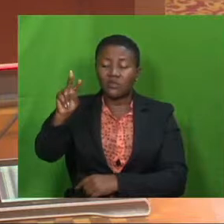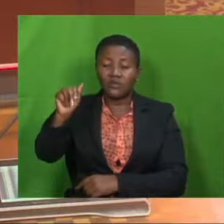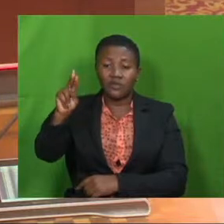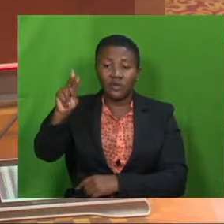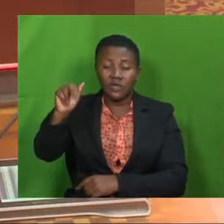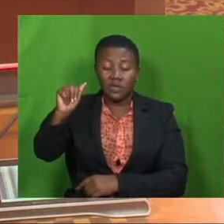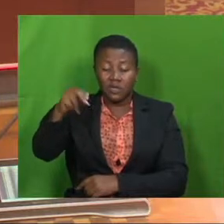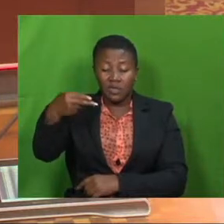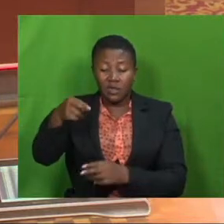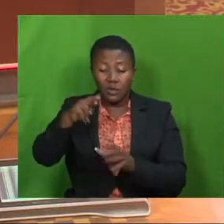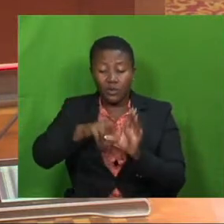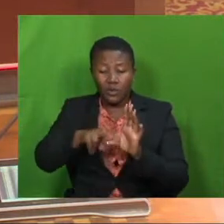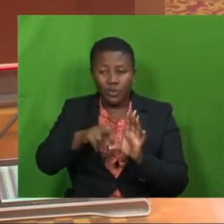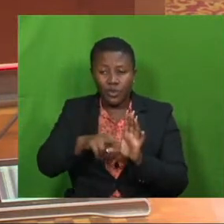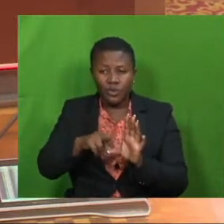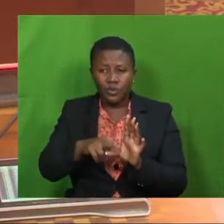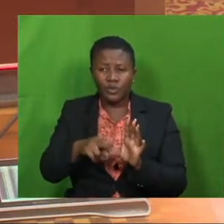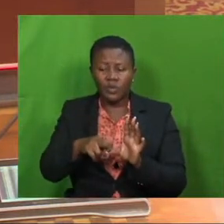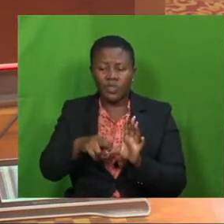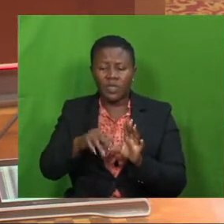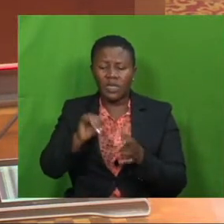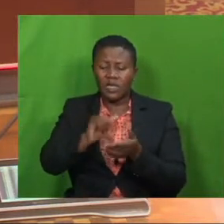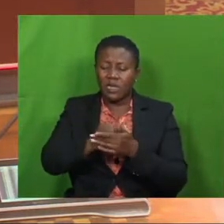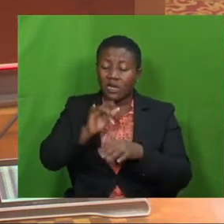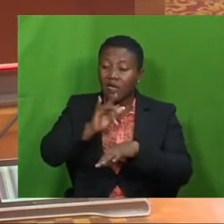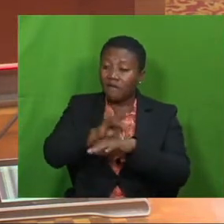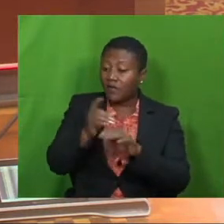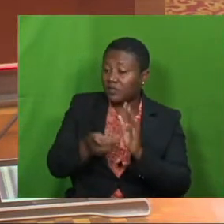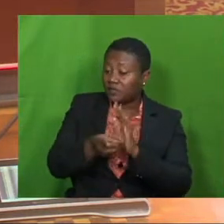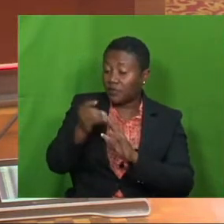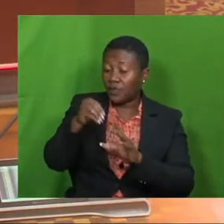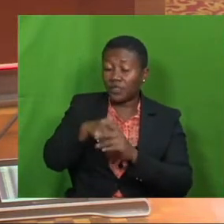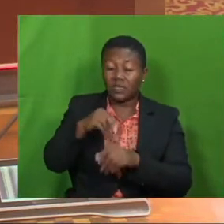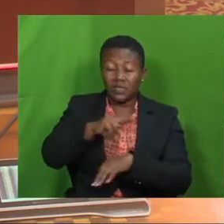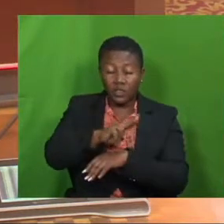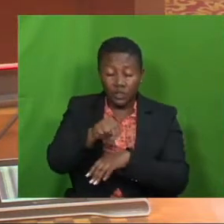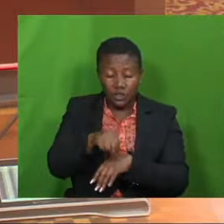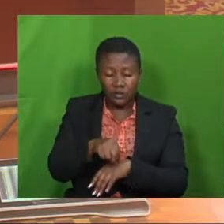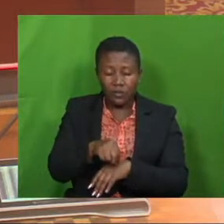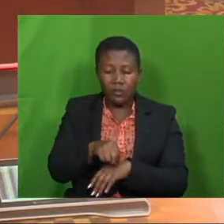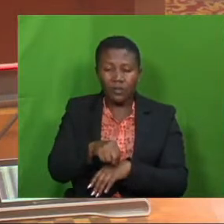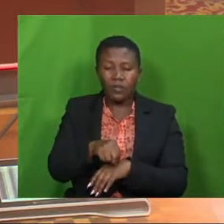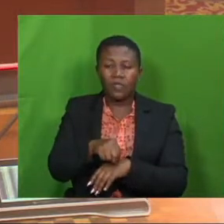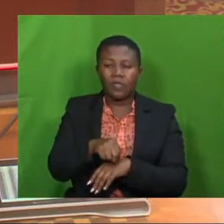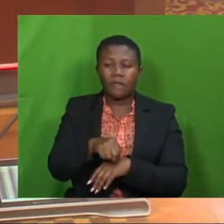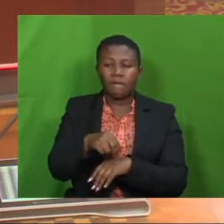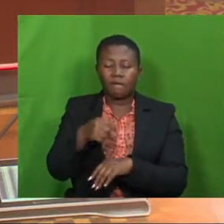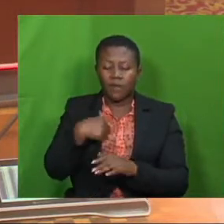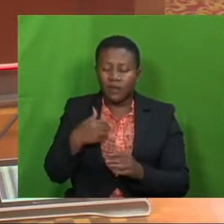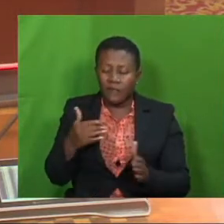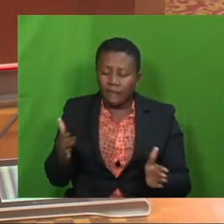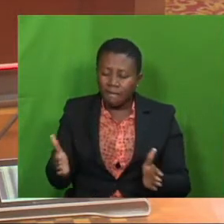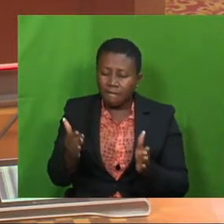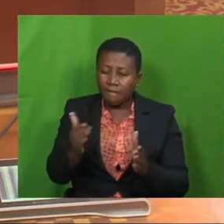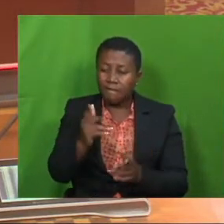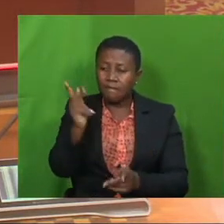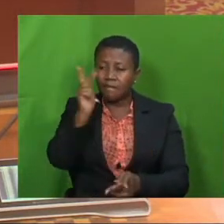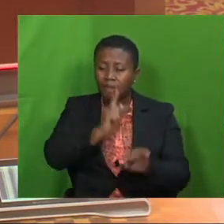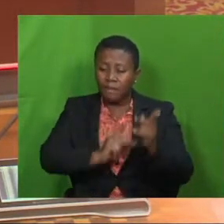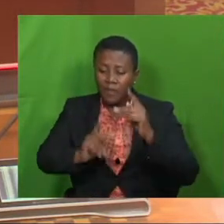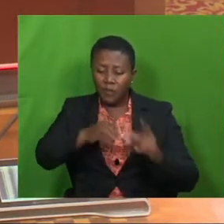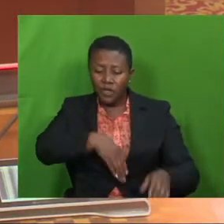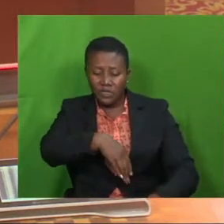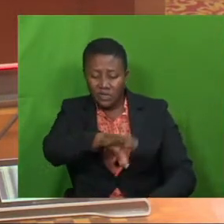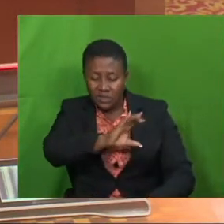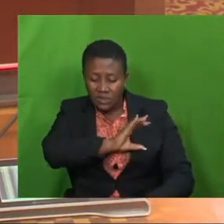and detrimental to the development of our nation. I urge compatriots and well-meaning